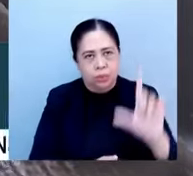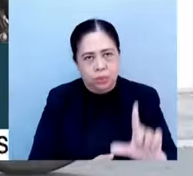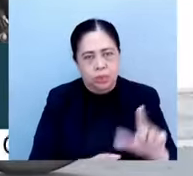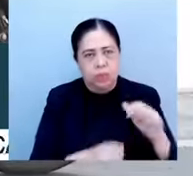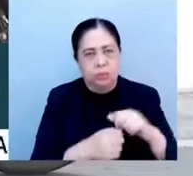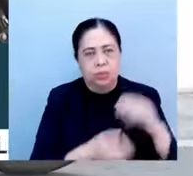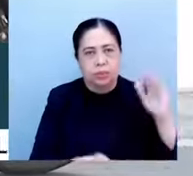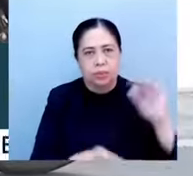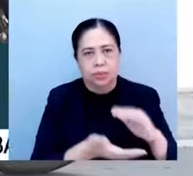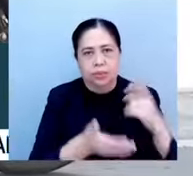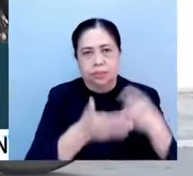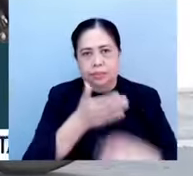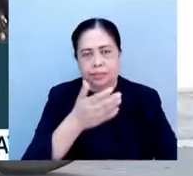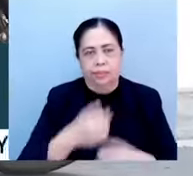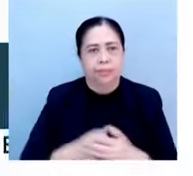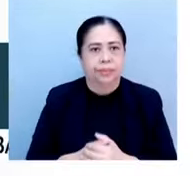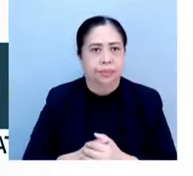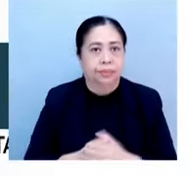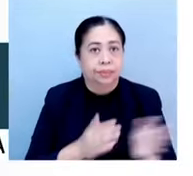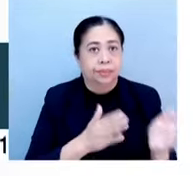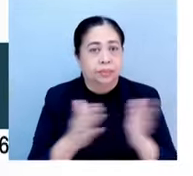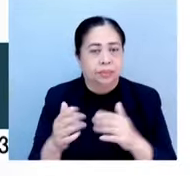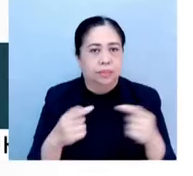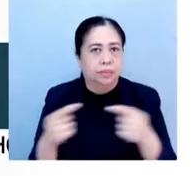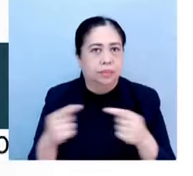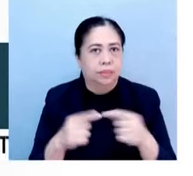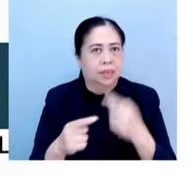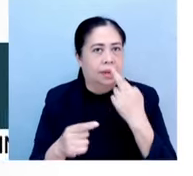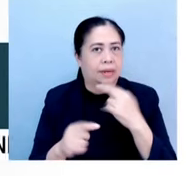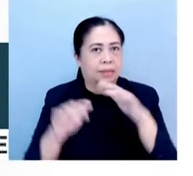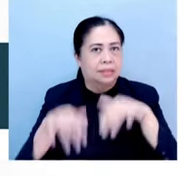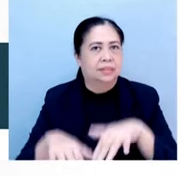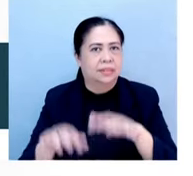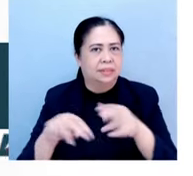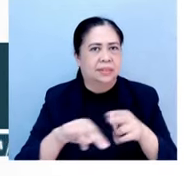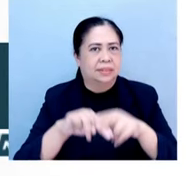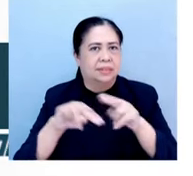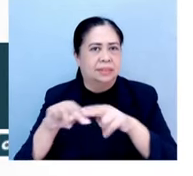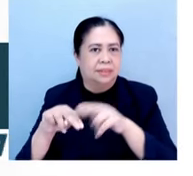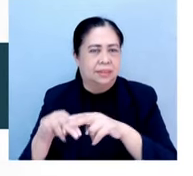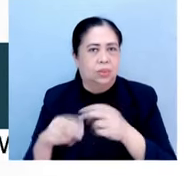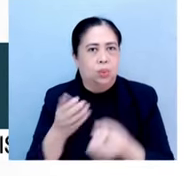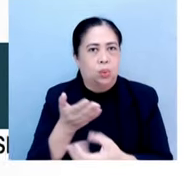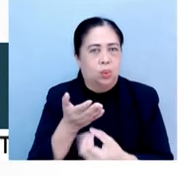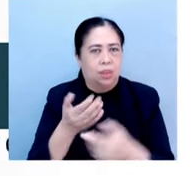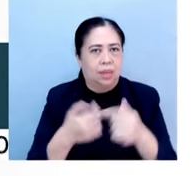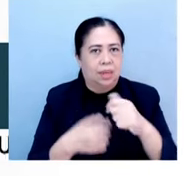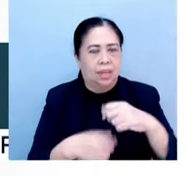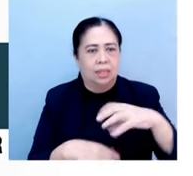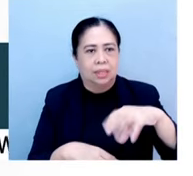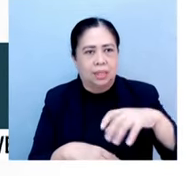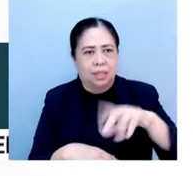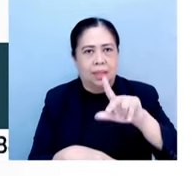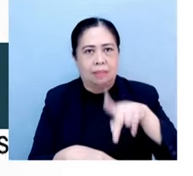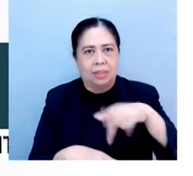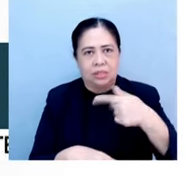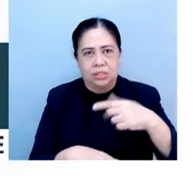kerosene prices. Meanwhile, tensions in the Red Sea driving up the price of cooking gas. Last Friday, LPG